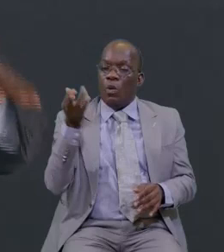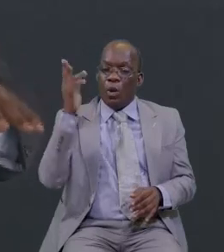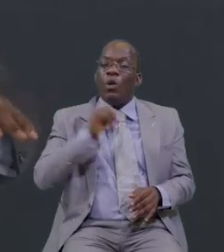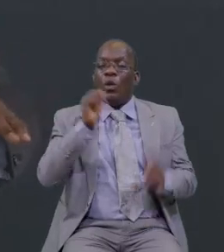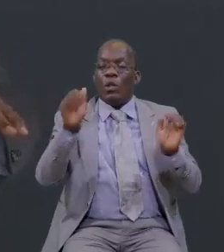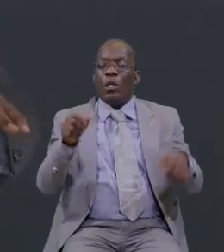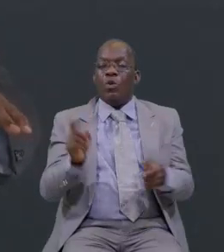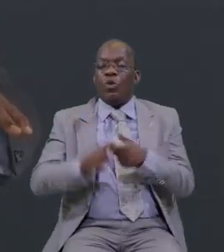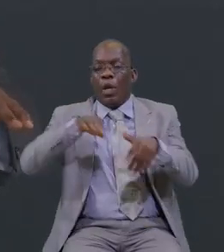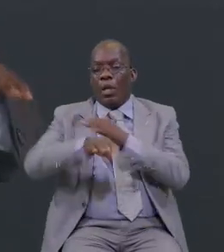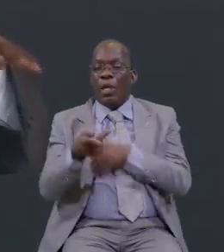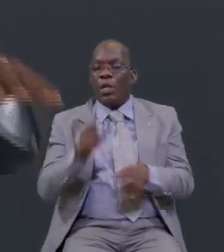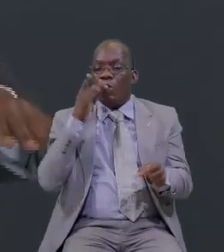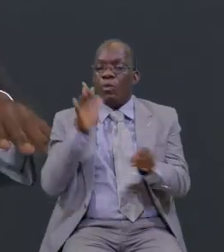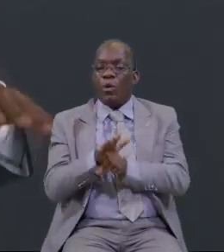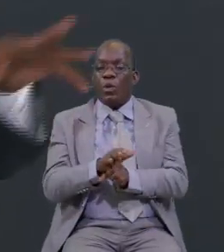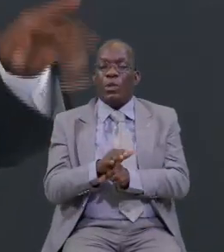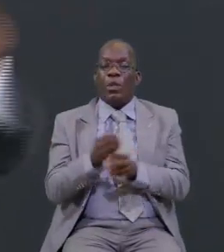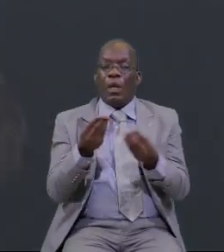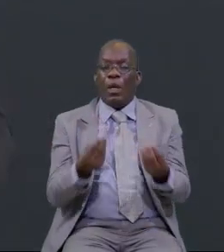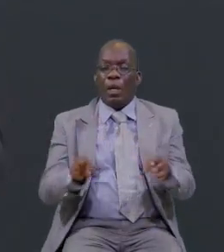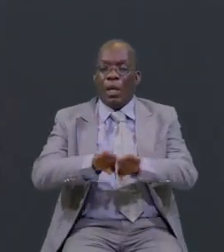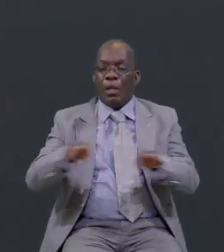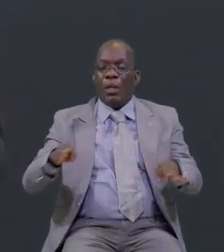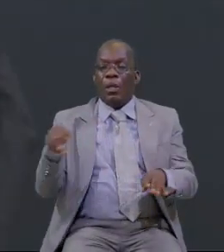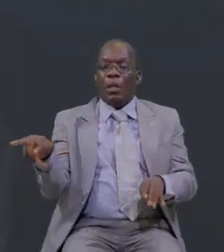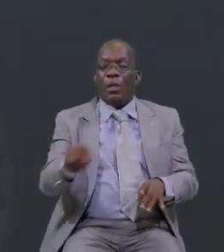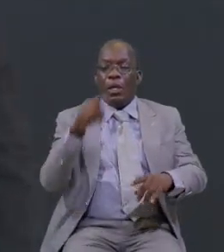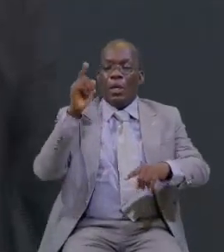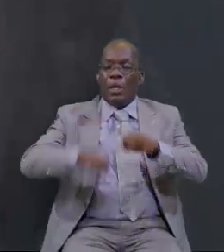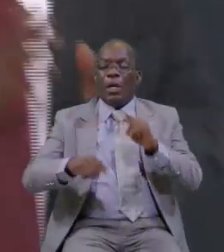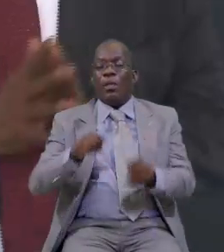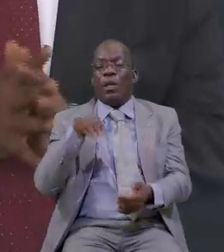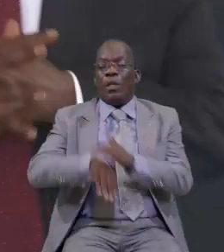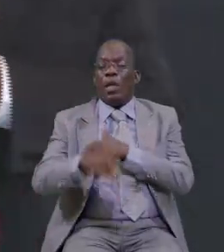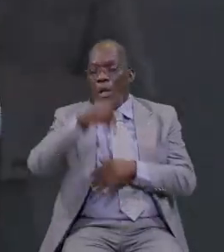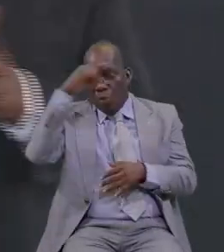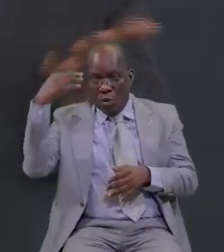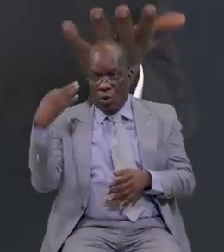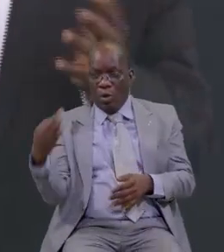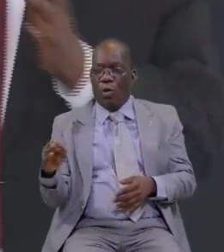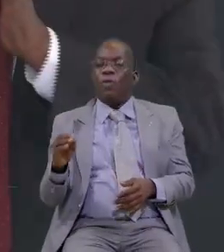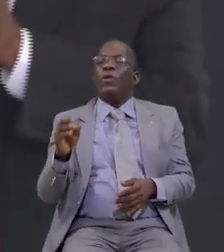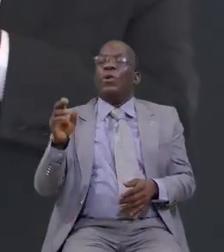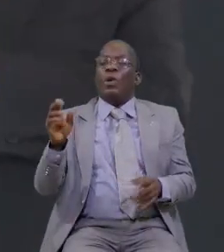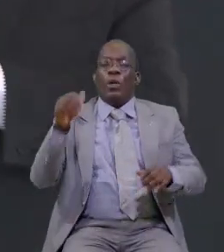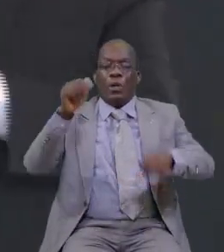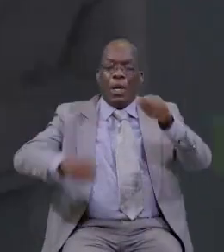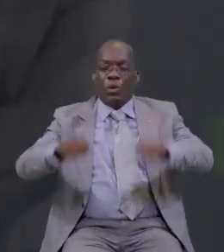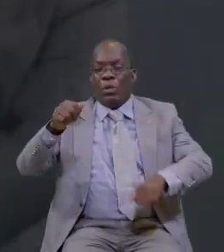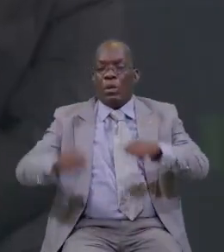enter in because of unbelief. And that unbelief has become